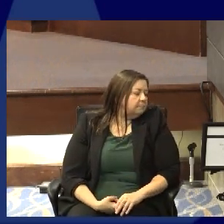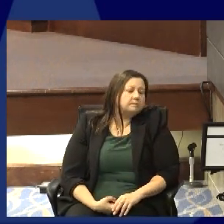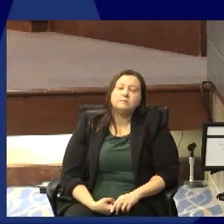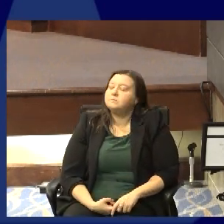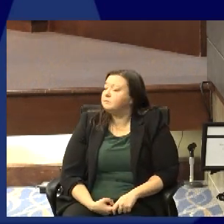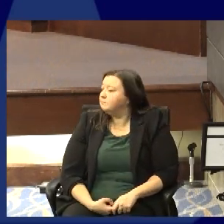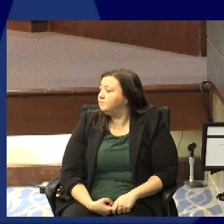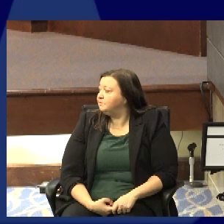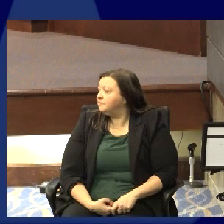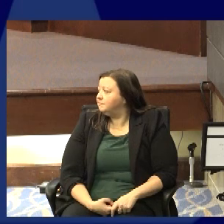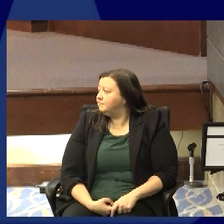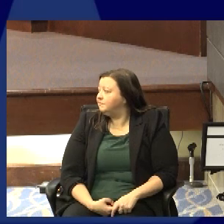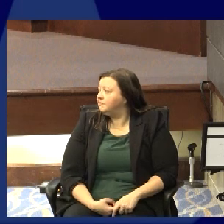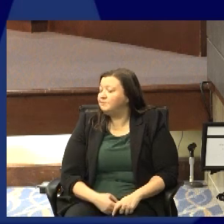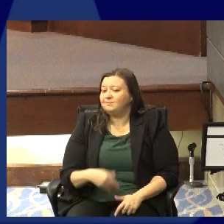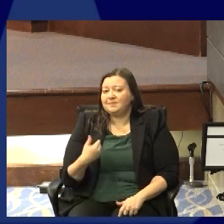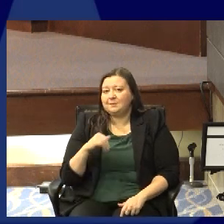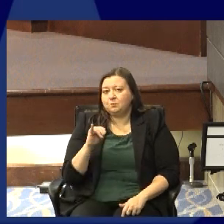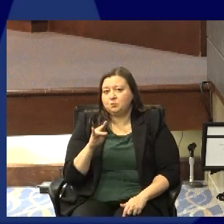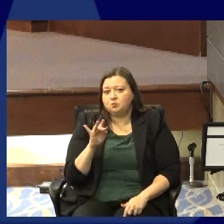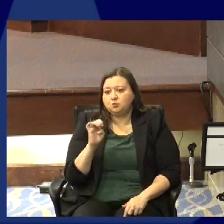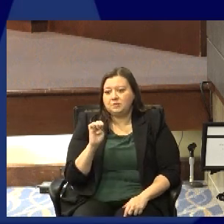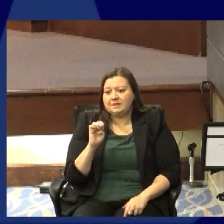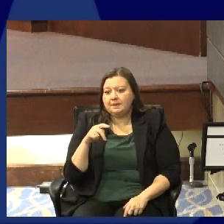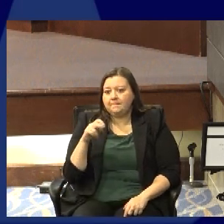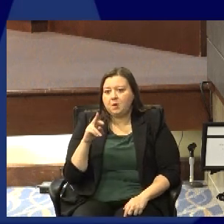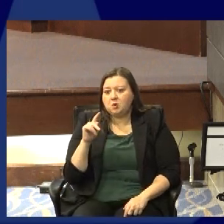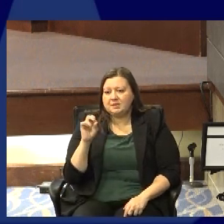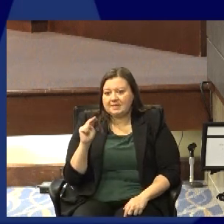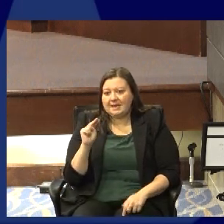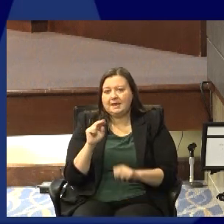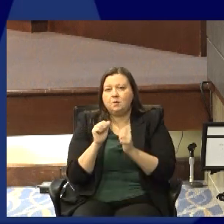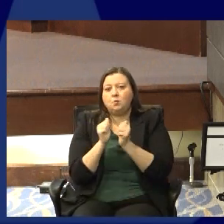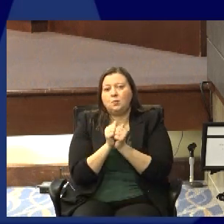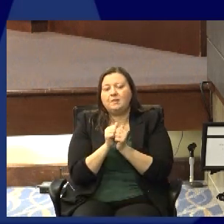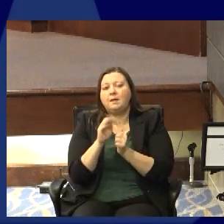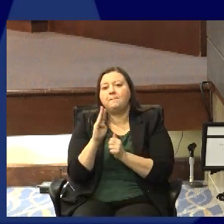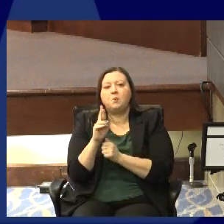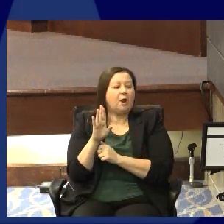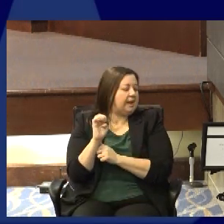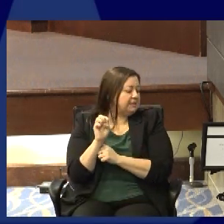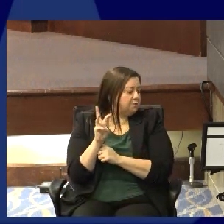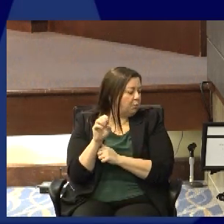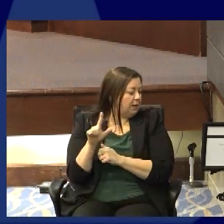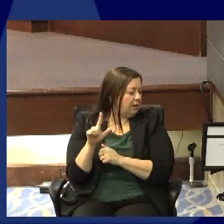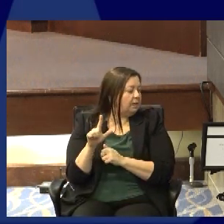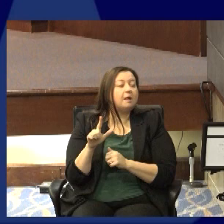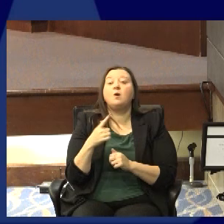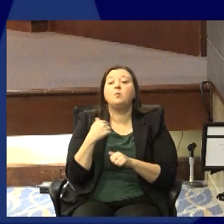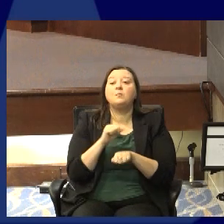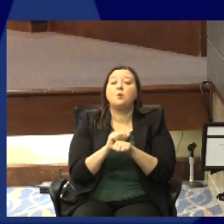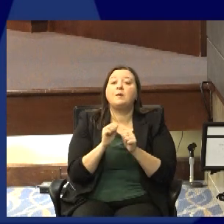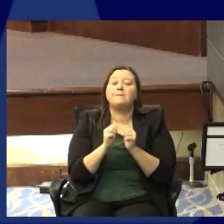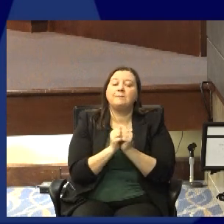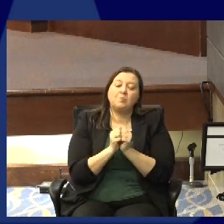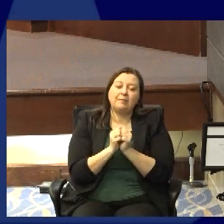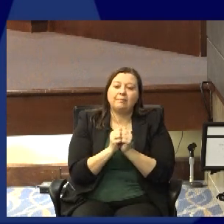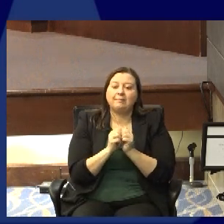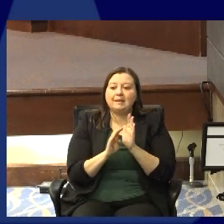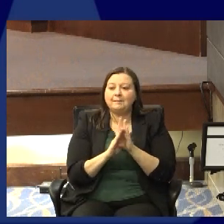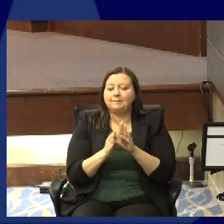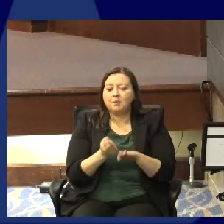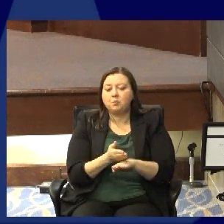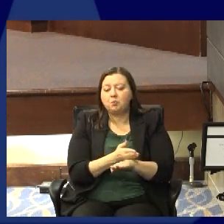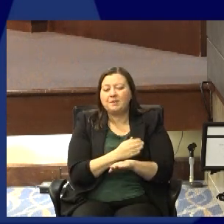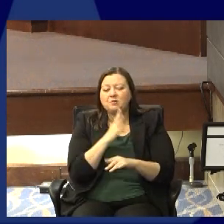All right, again, Julie Partain with Bracewell. We've been working on the Riverway Development Agreement, and so we wanted to give you sort of high level what the business